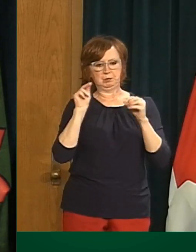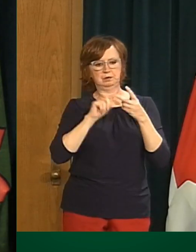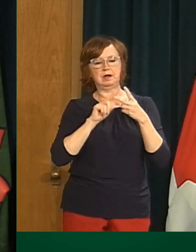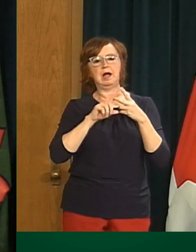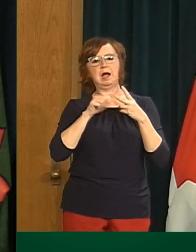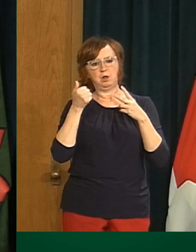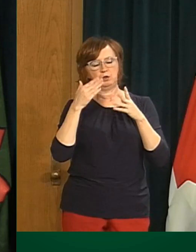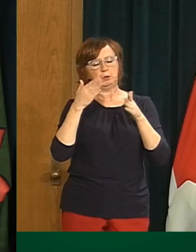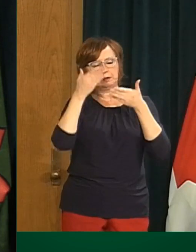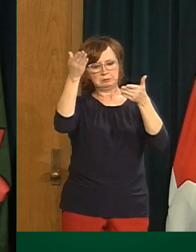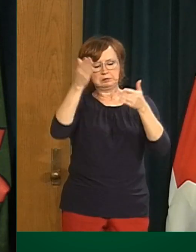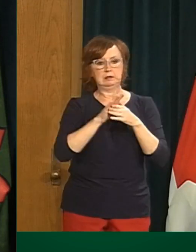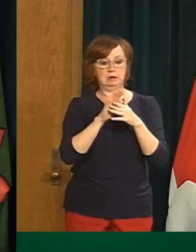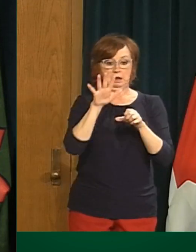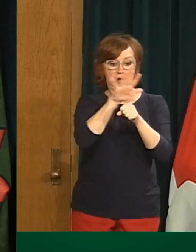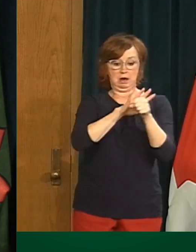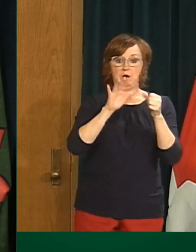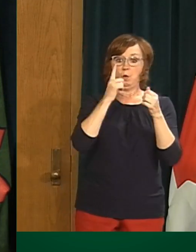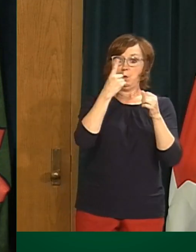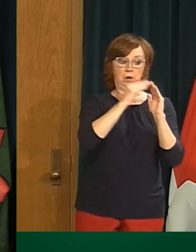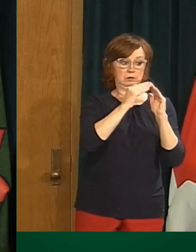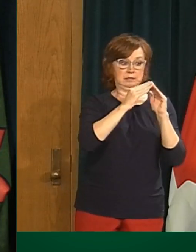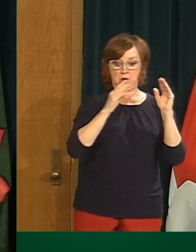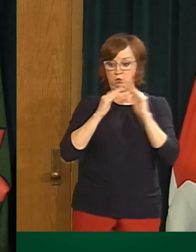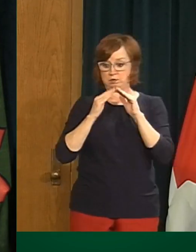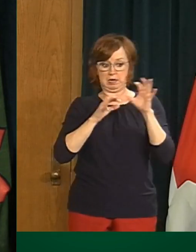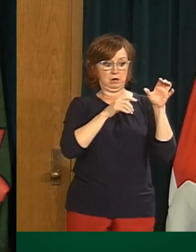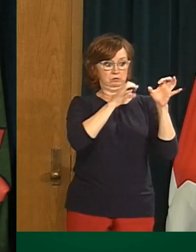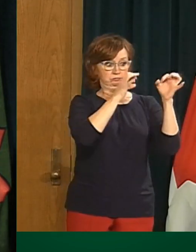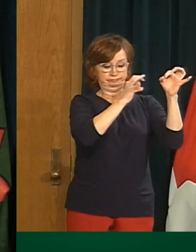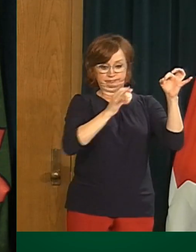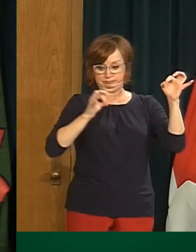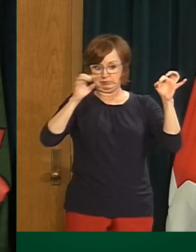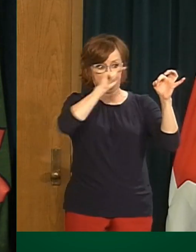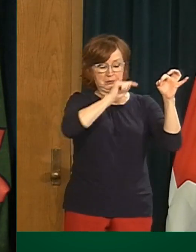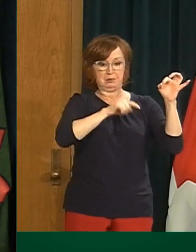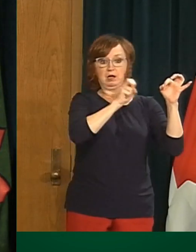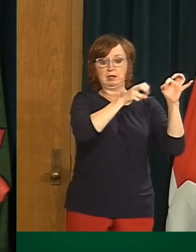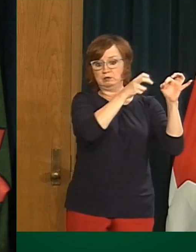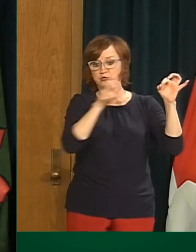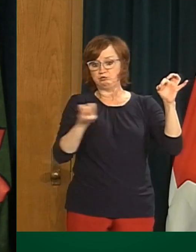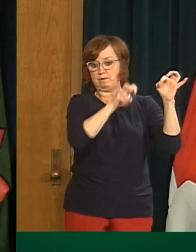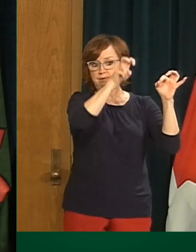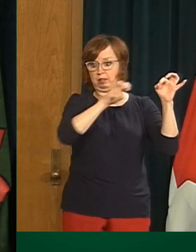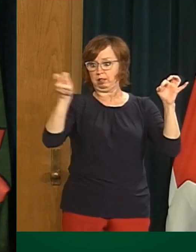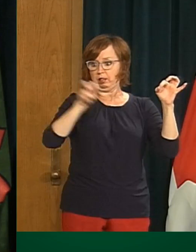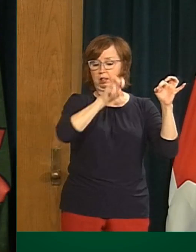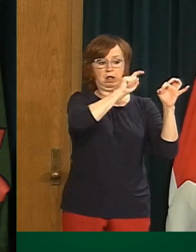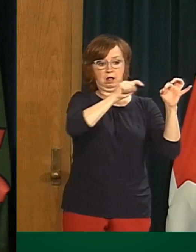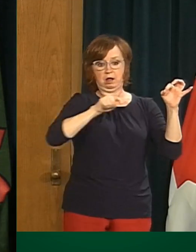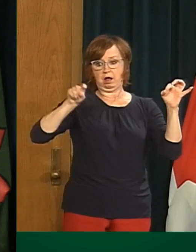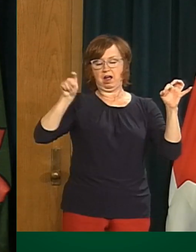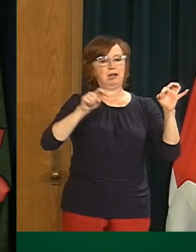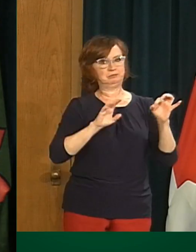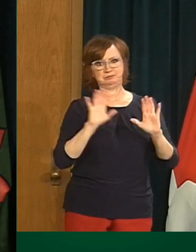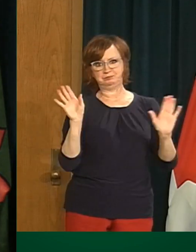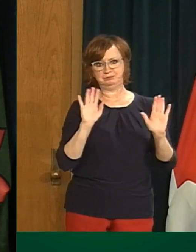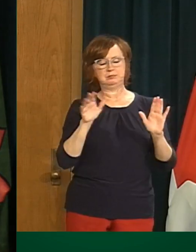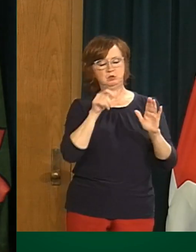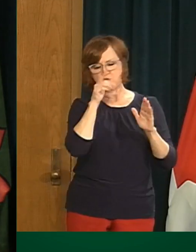travel between communities within northern Saskatchewan. Exemptions will be provided for